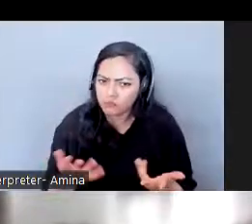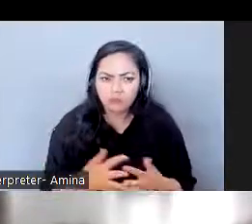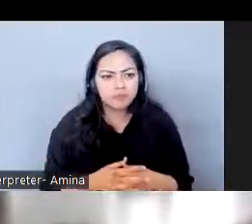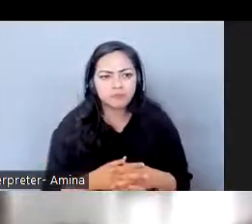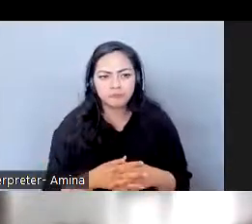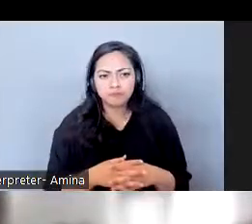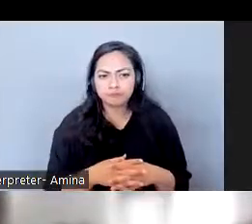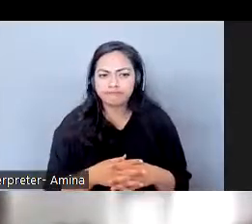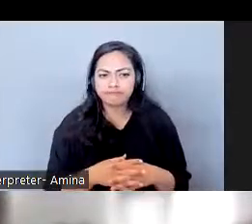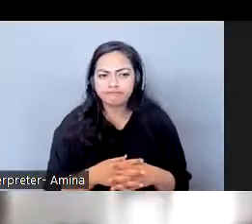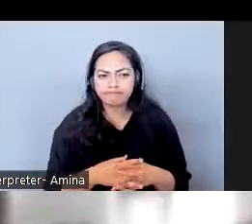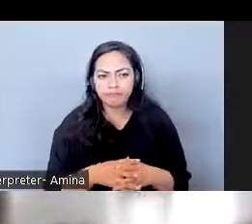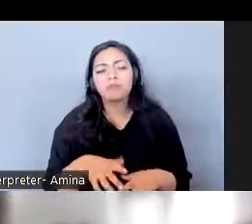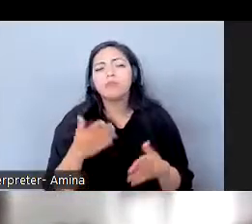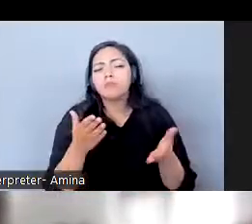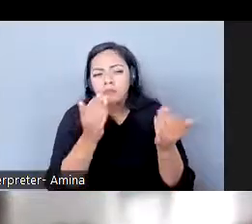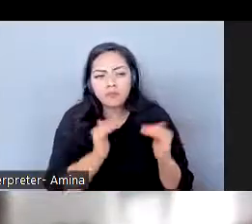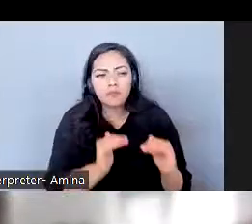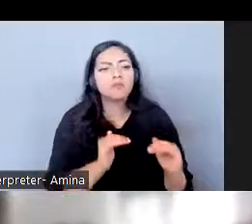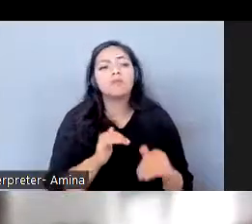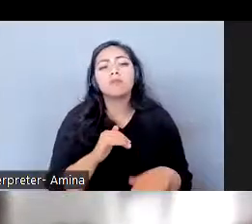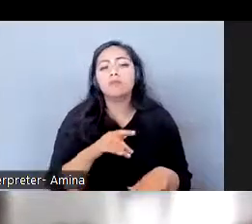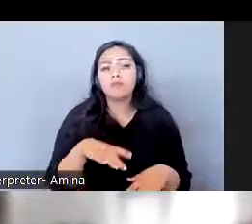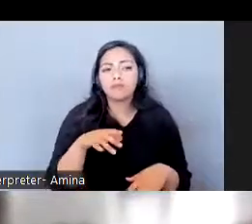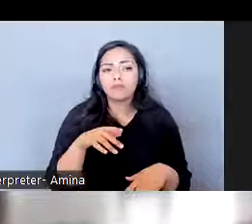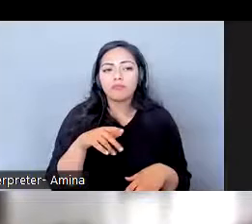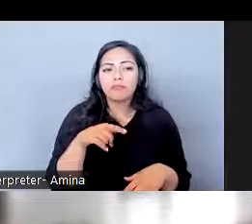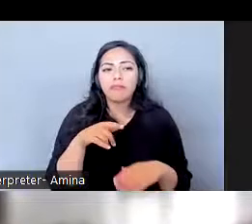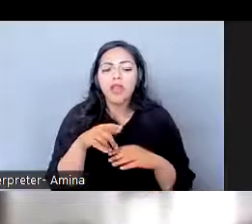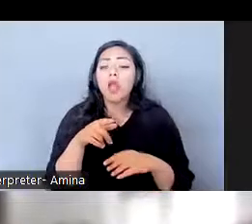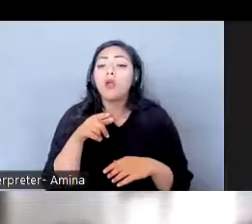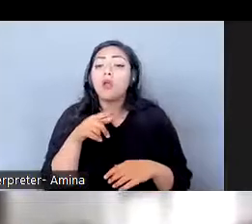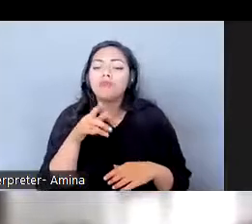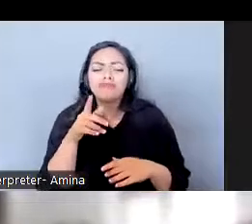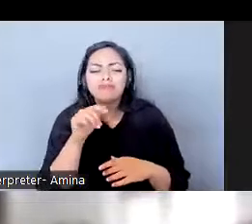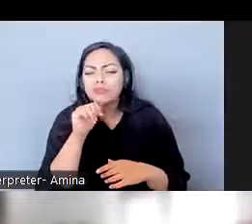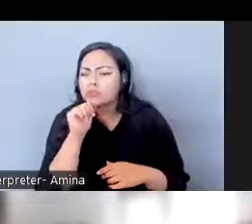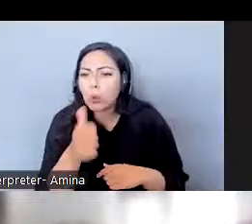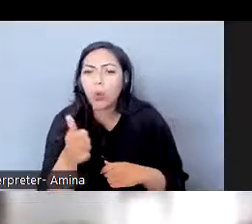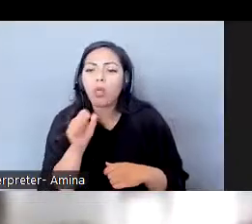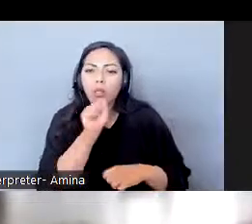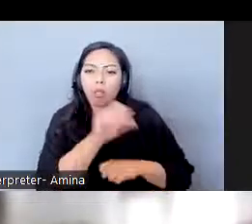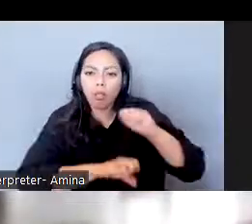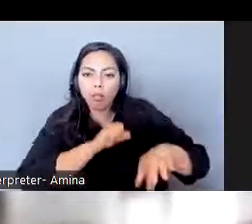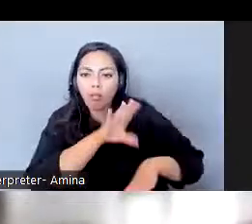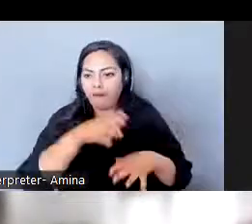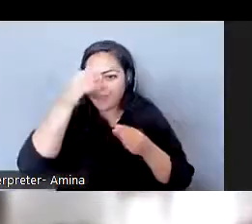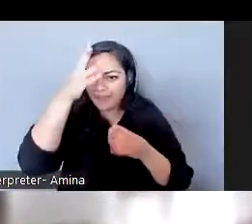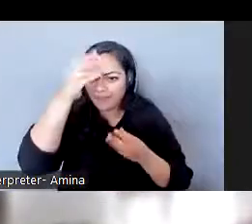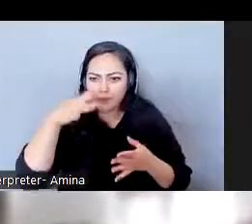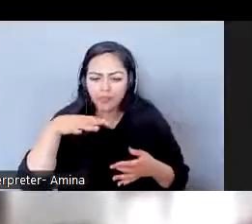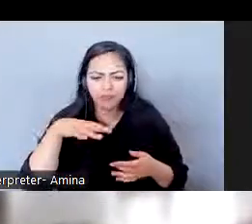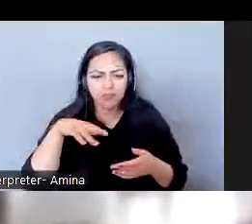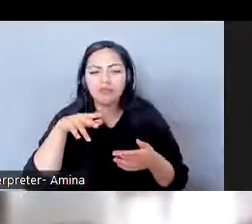Resist sharing your identifying details. So do not give them information and saying, what do you mean you're not here in this